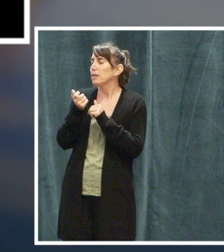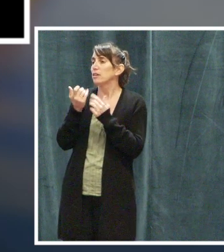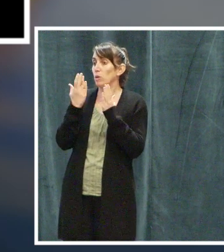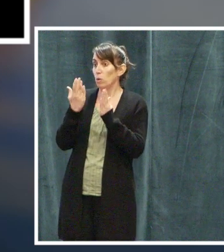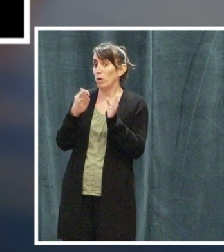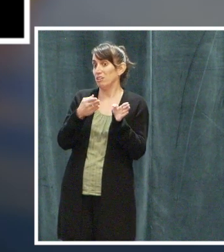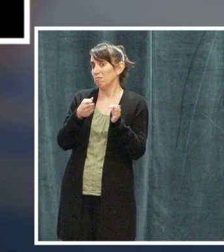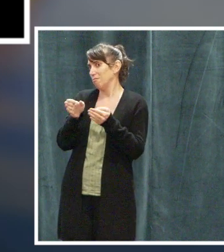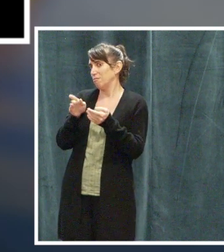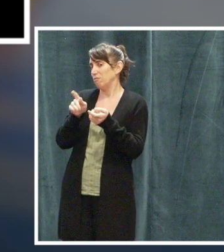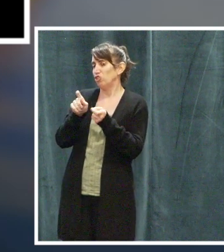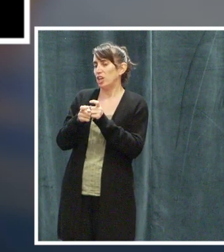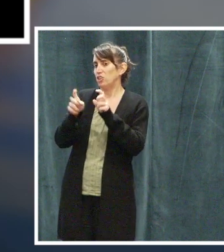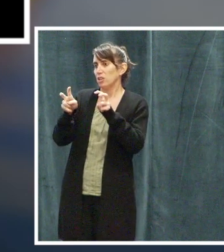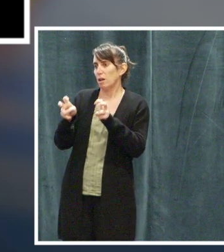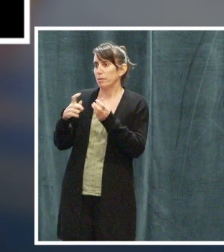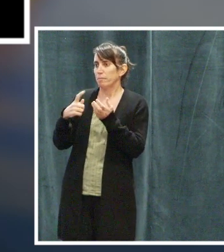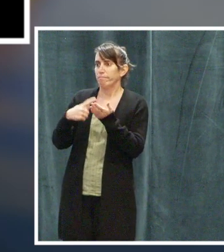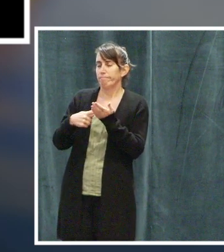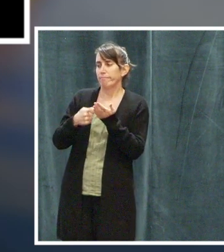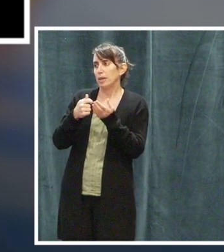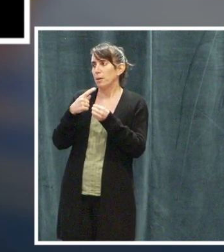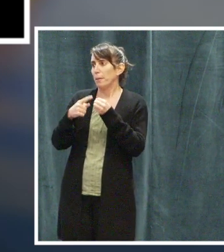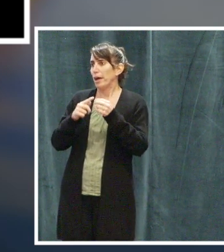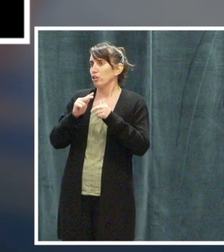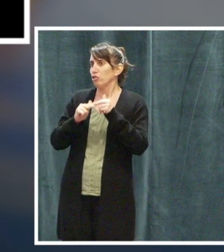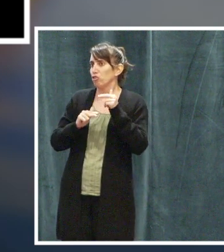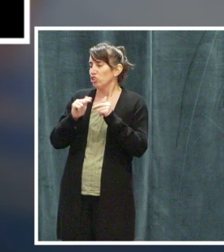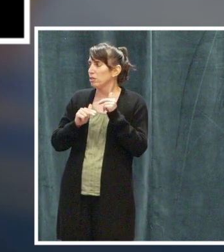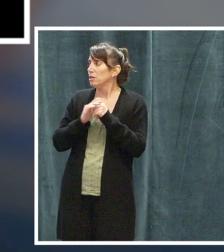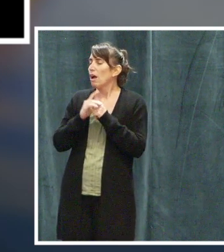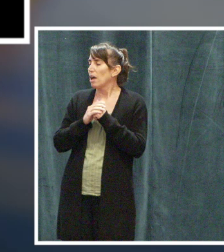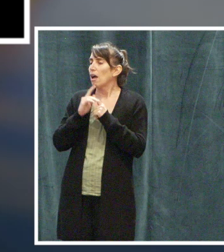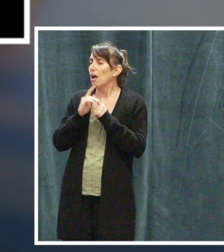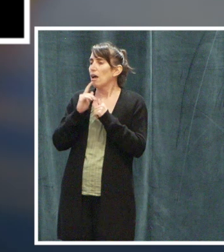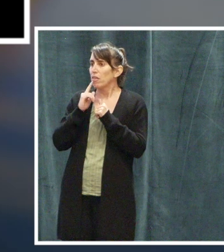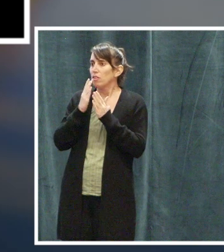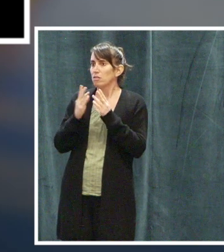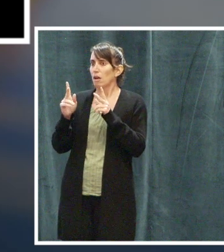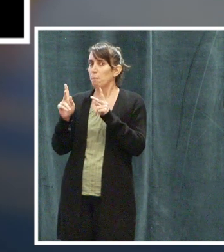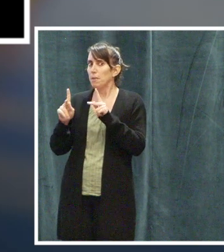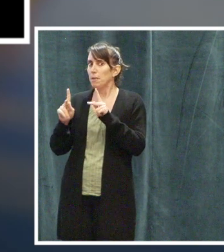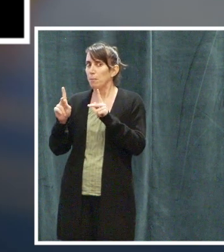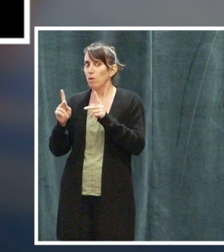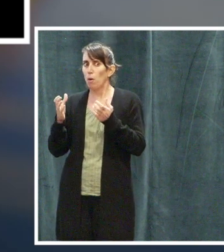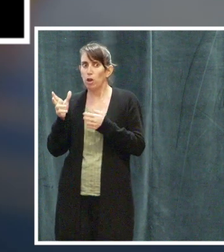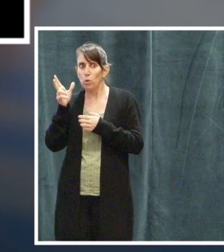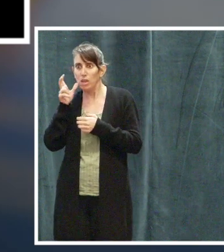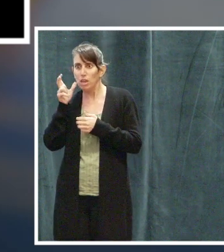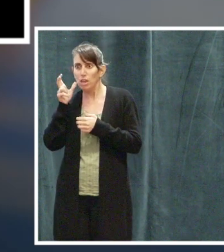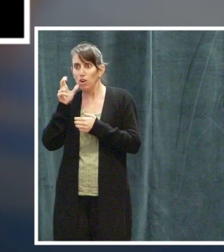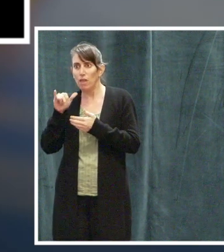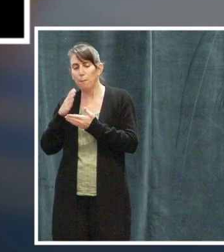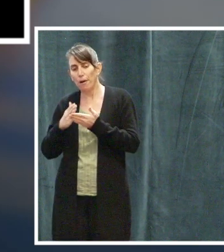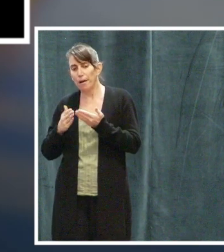we're going to change topics and talk a little bit about construction. And I think that there are a lot of folks who will want to hear, and I'll try to do it as